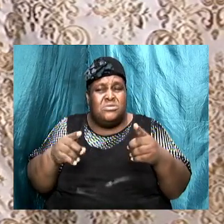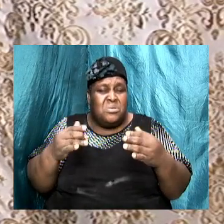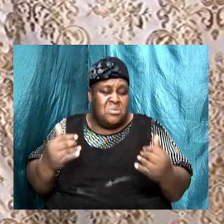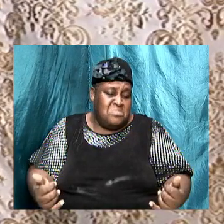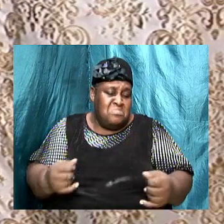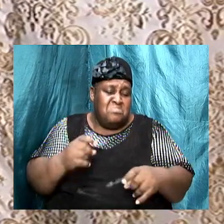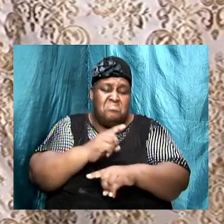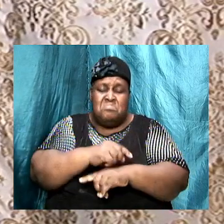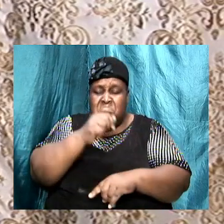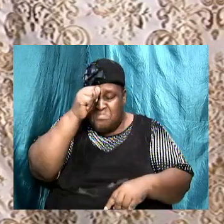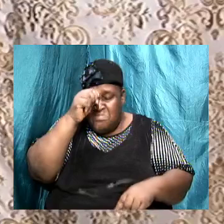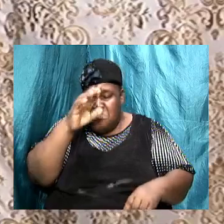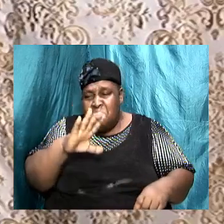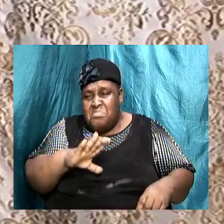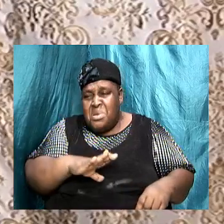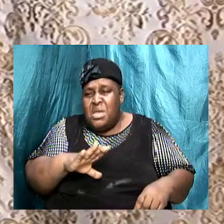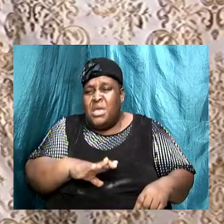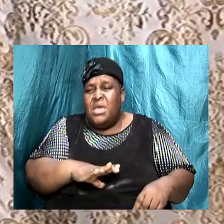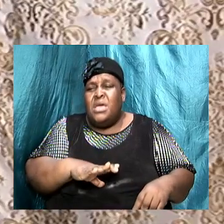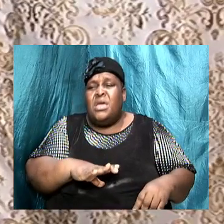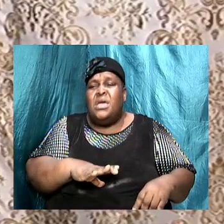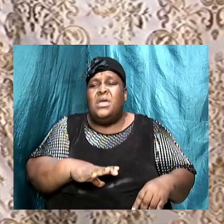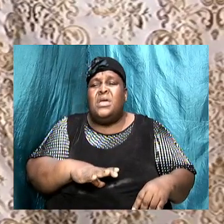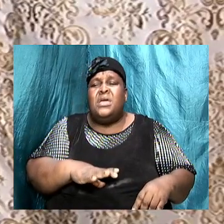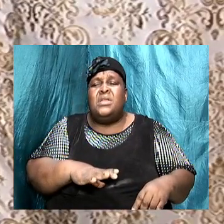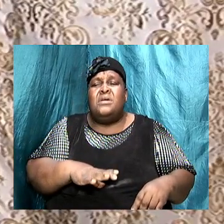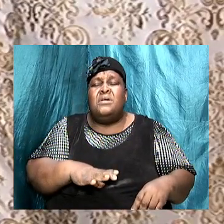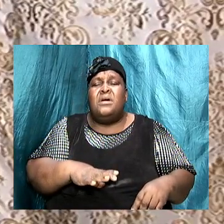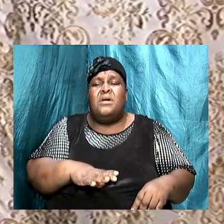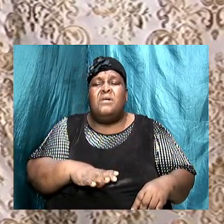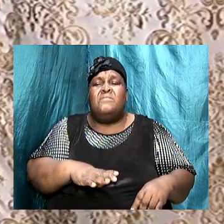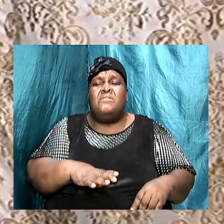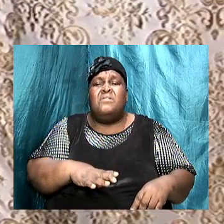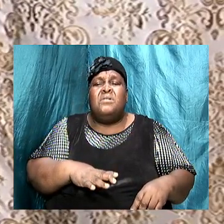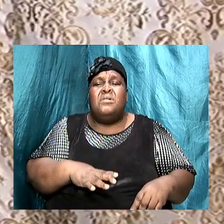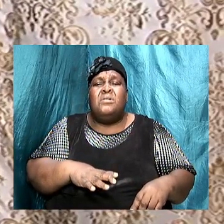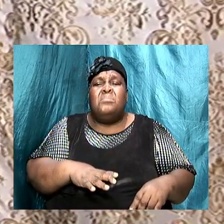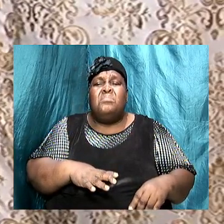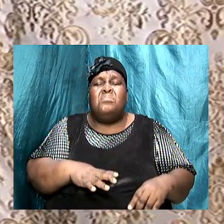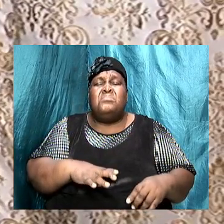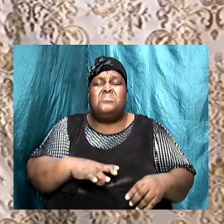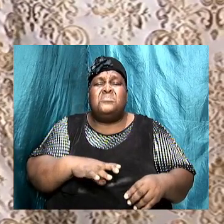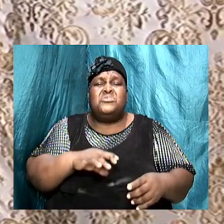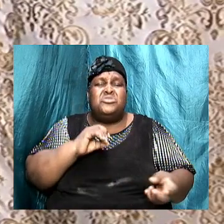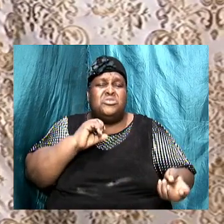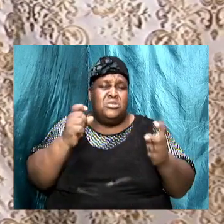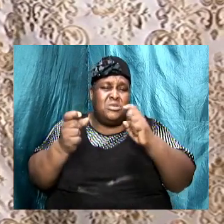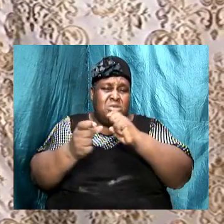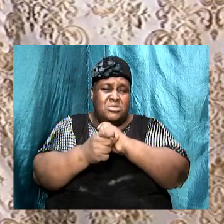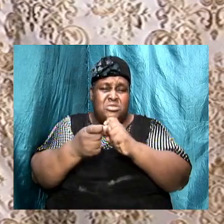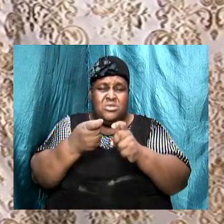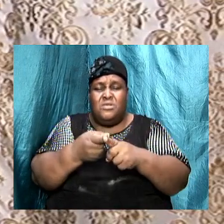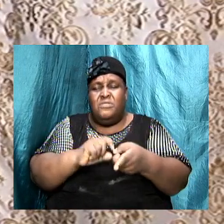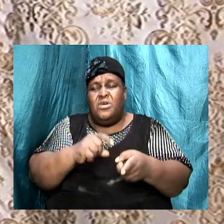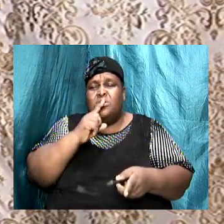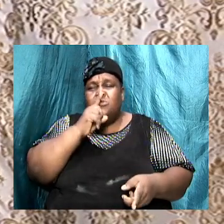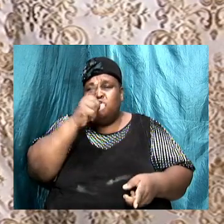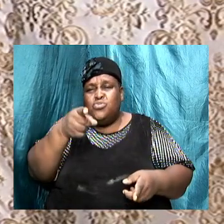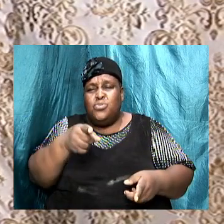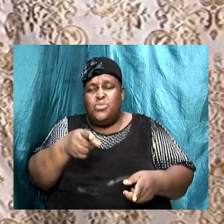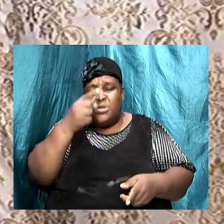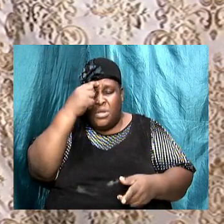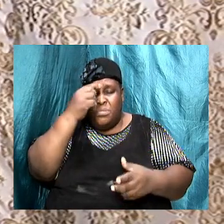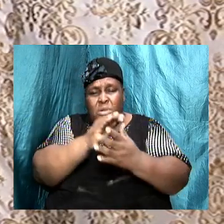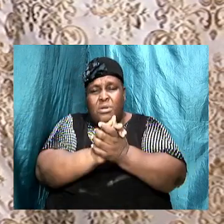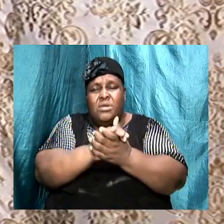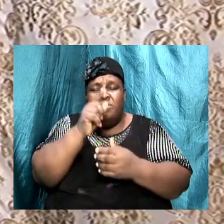that men have turned from the truth, and they have believed a lie. And in a time